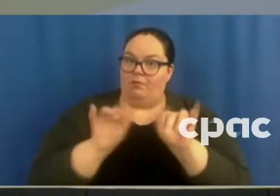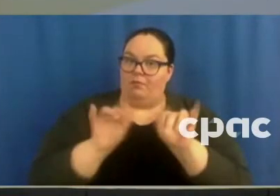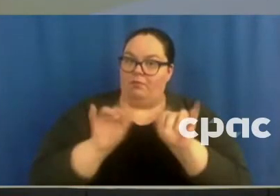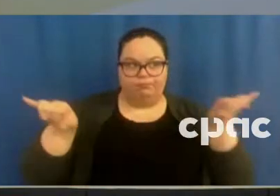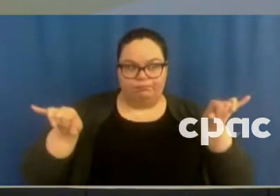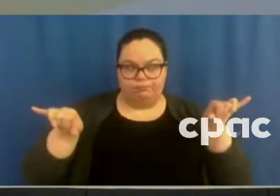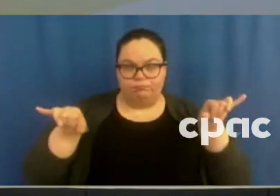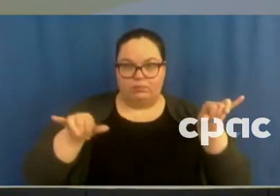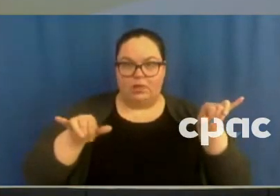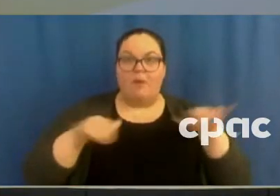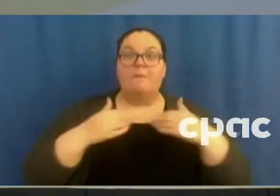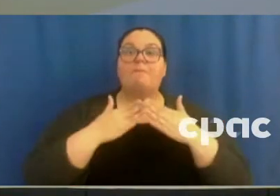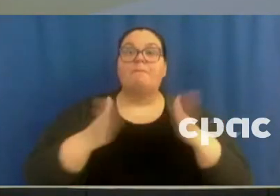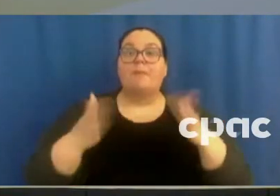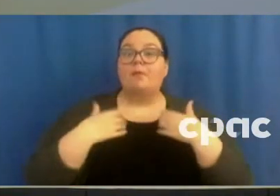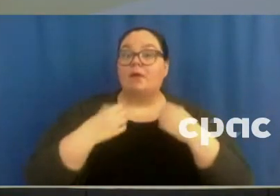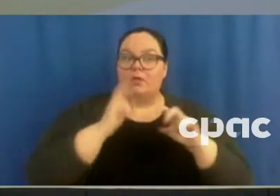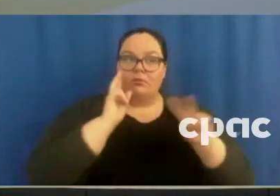daily by public health.